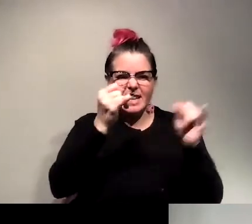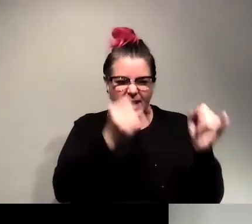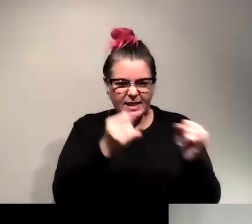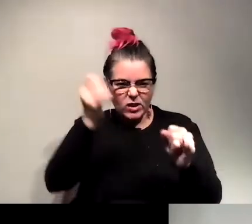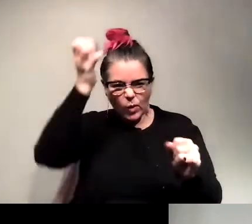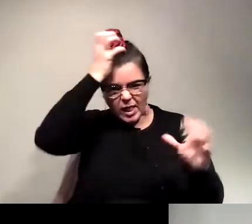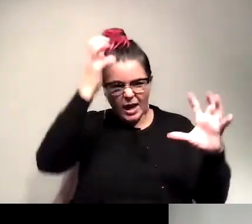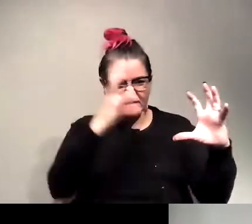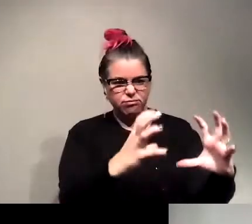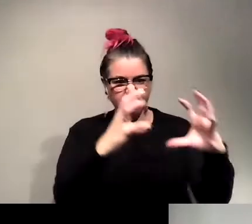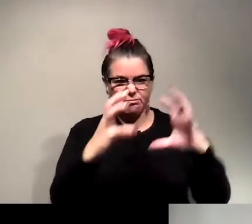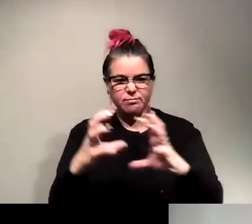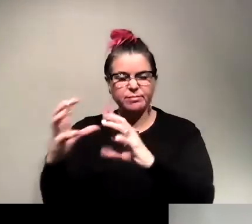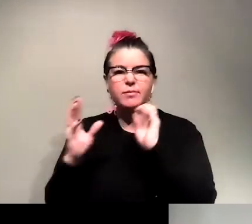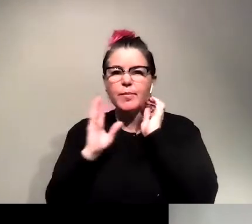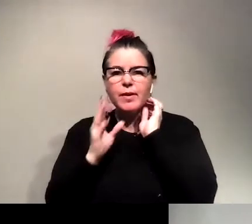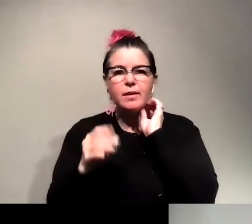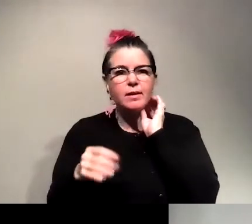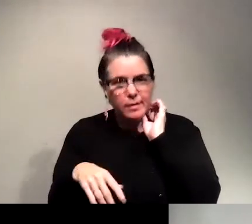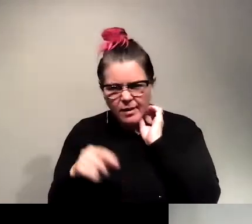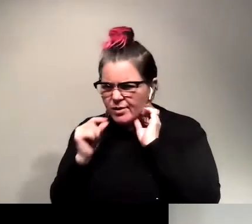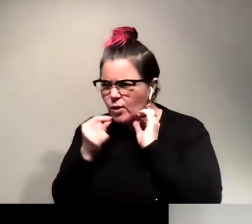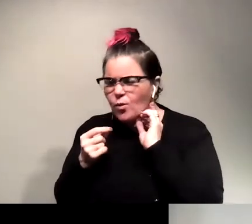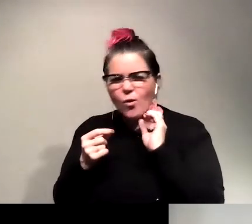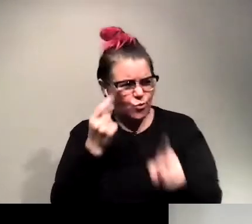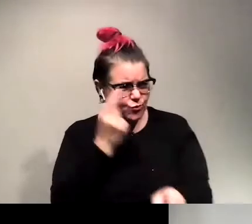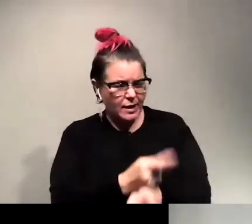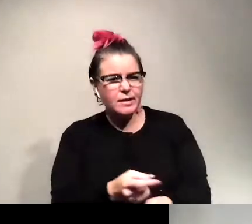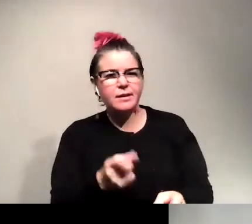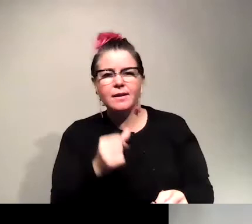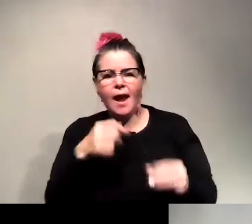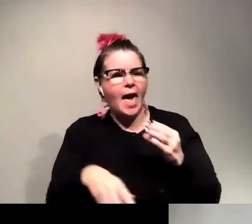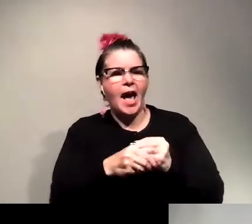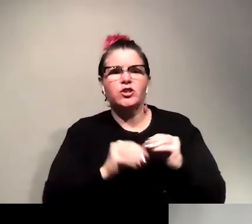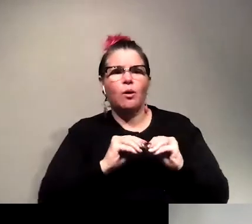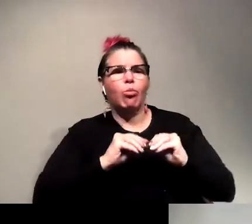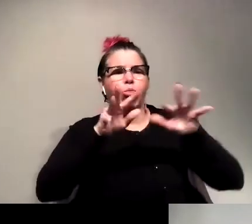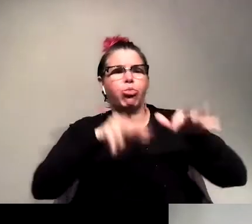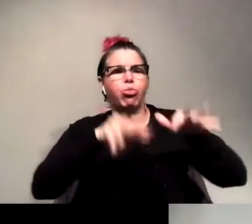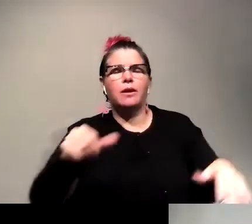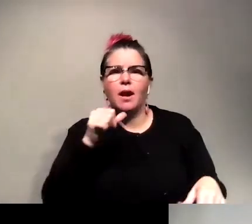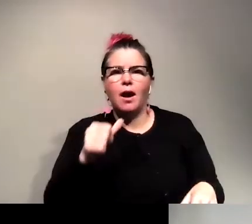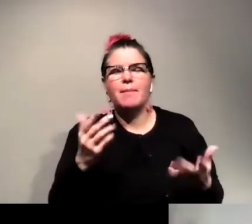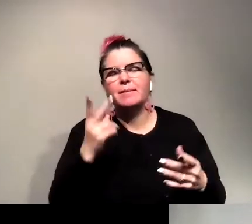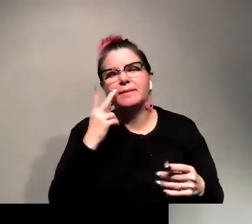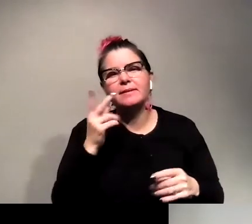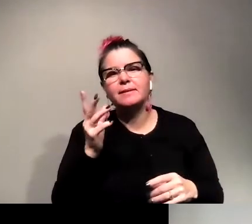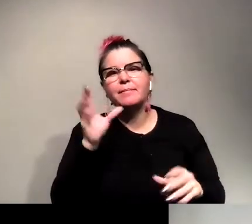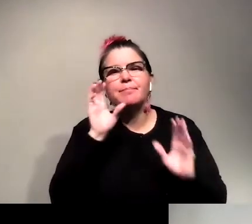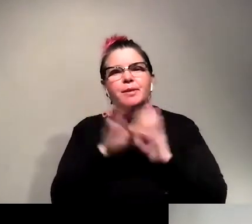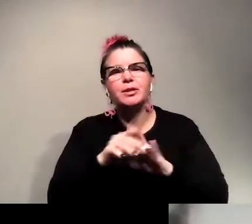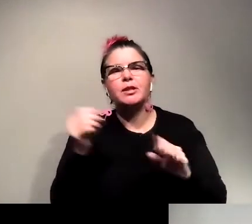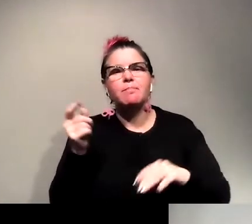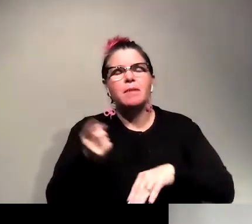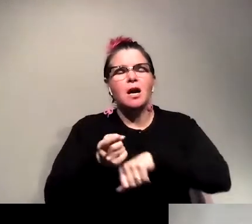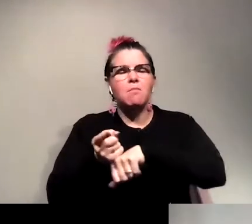you think you don't have a lot of, You don't have a lot of extra spray going everywhere. I think for folks, like, you might have seen pictures of, like, big tank sprayers